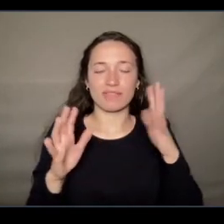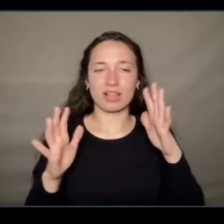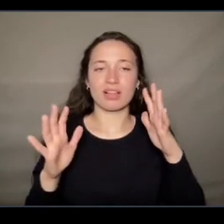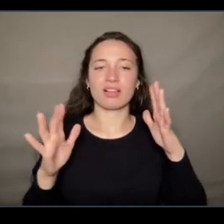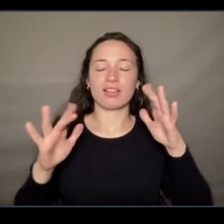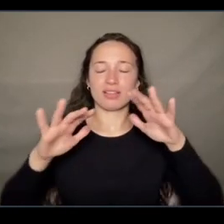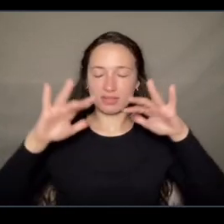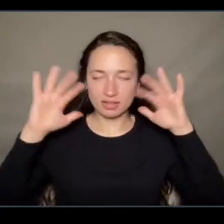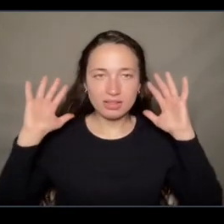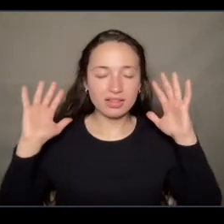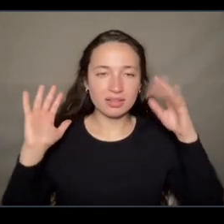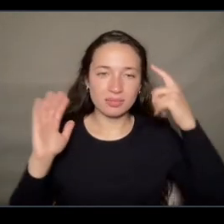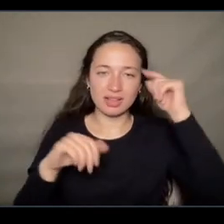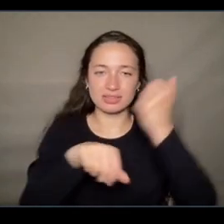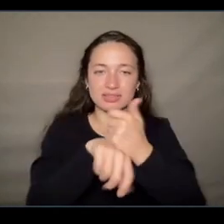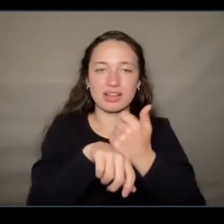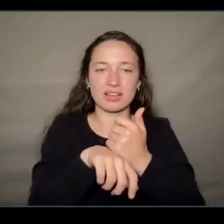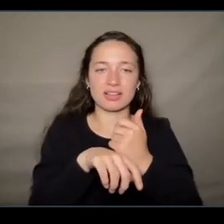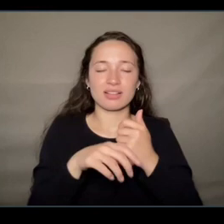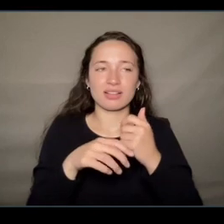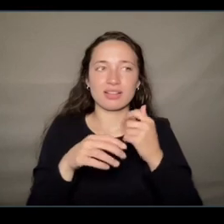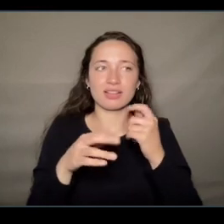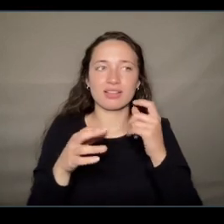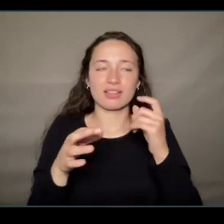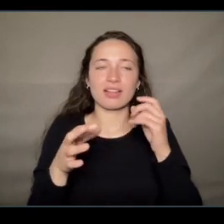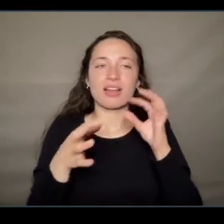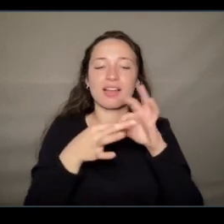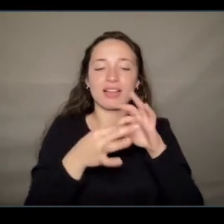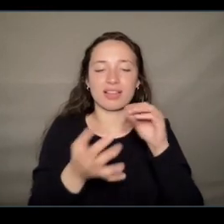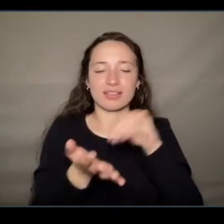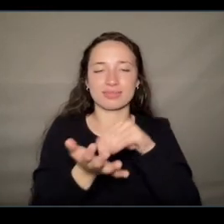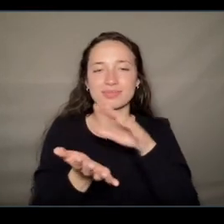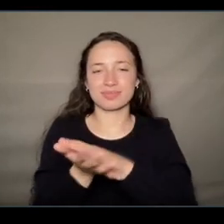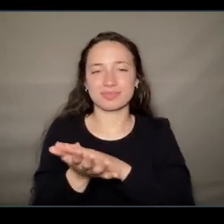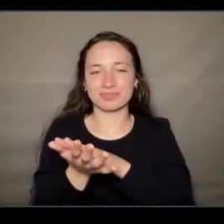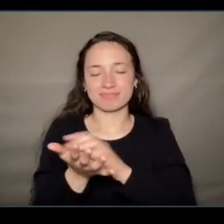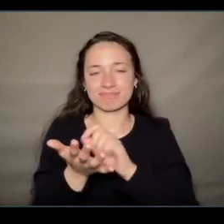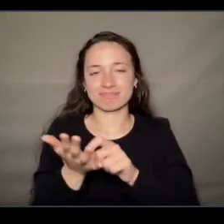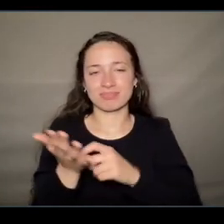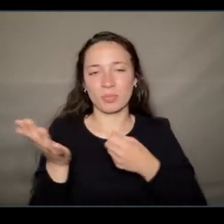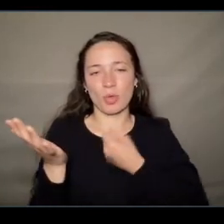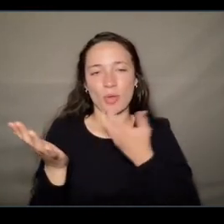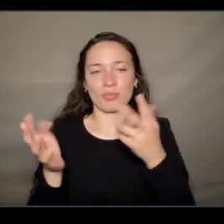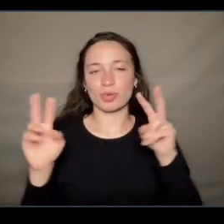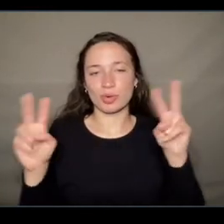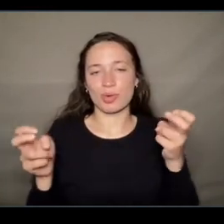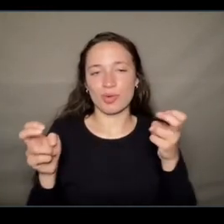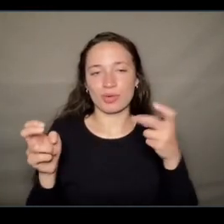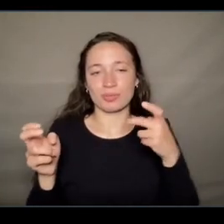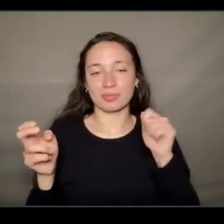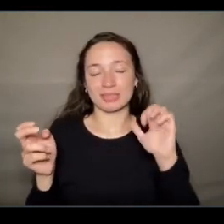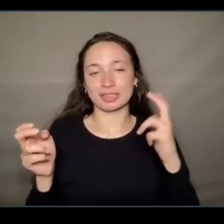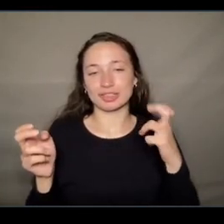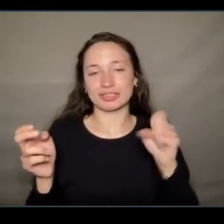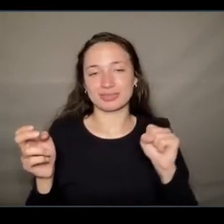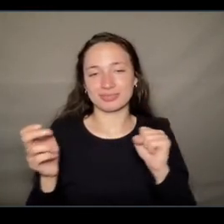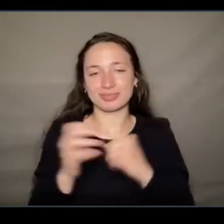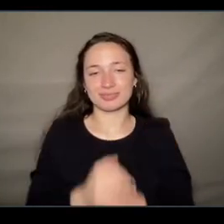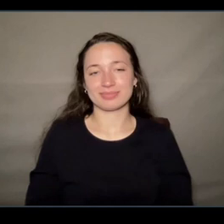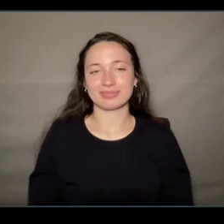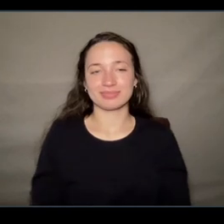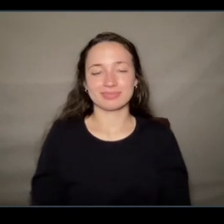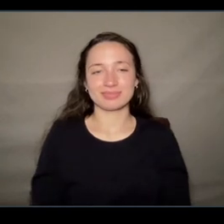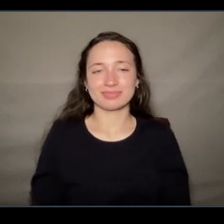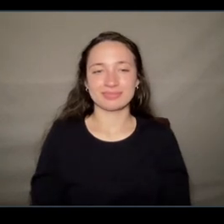mythical mindset, which I just led to this poem called Peaches.